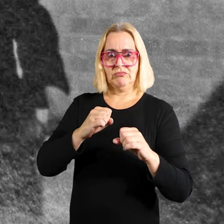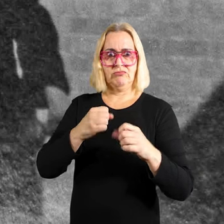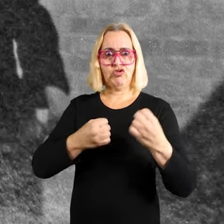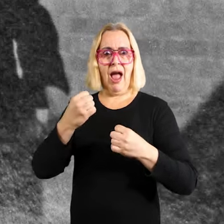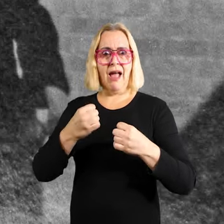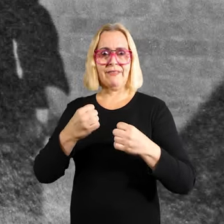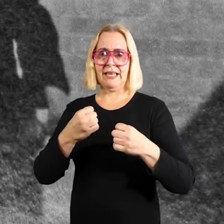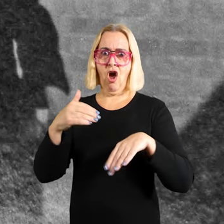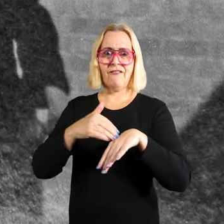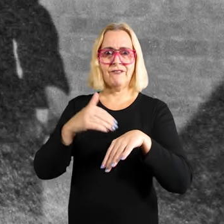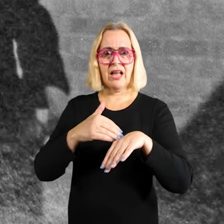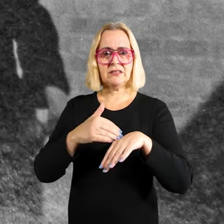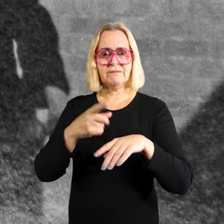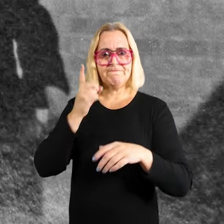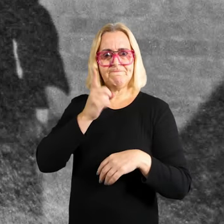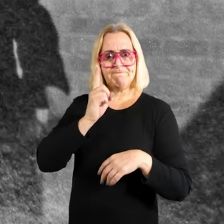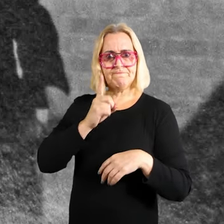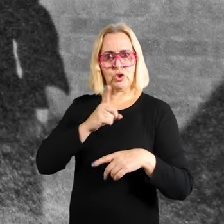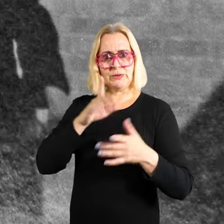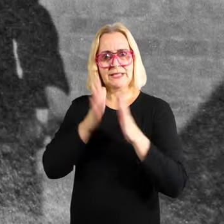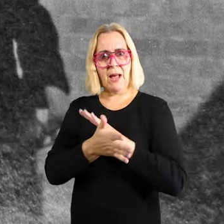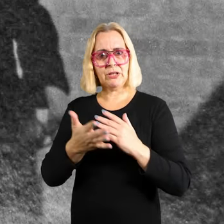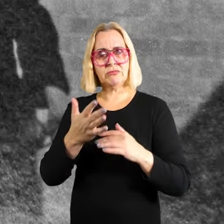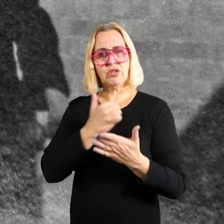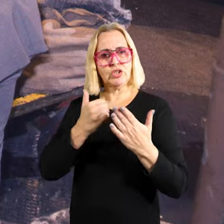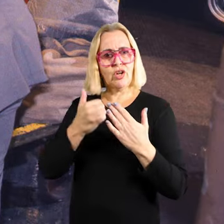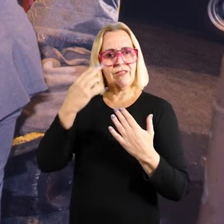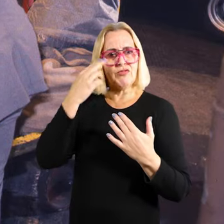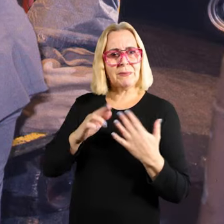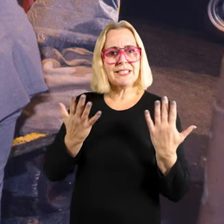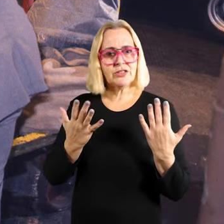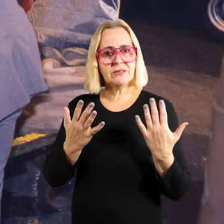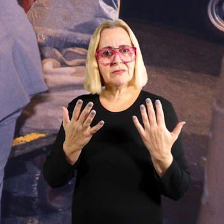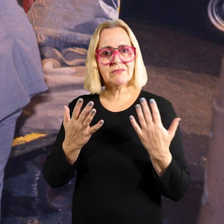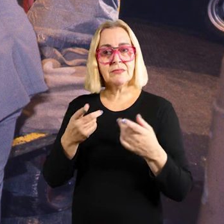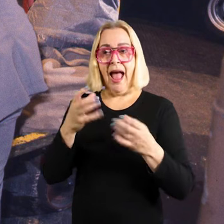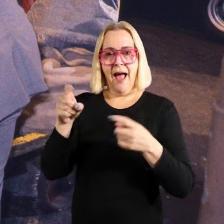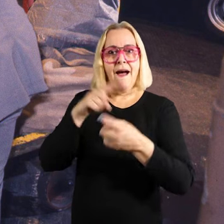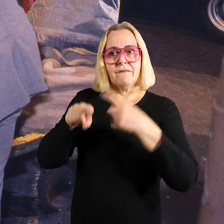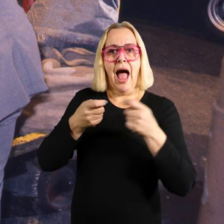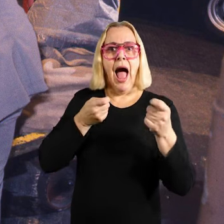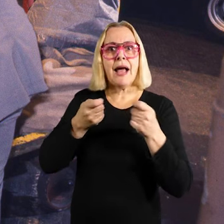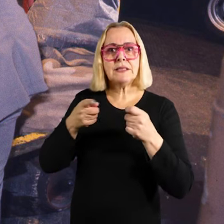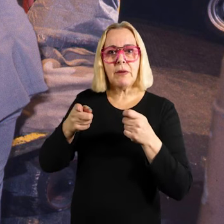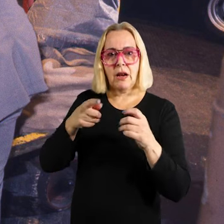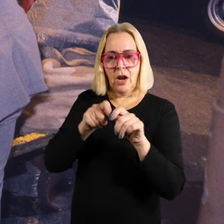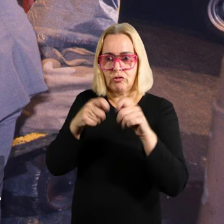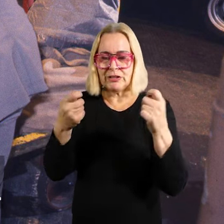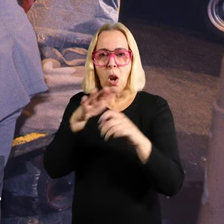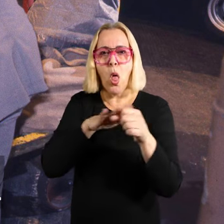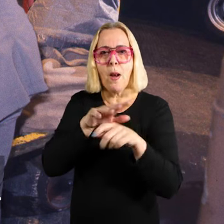and you weren't expected to bring them into disrepute. It's the same with if you committed a driving